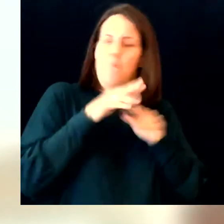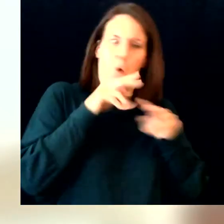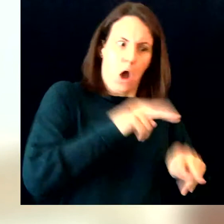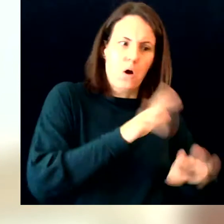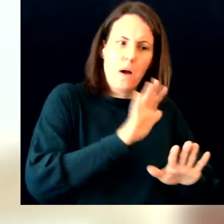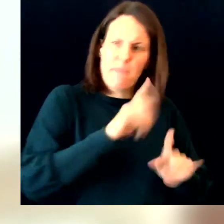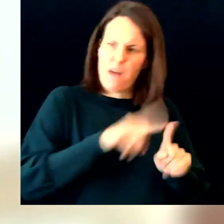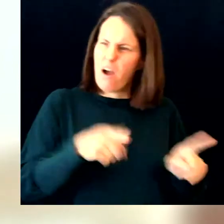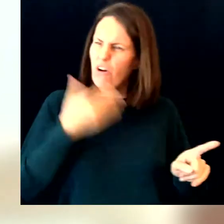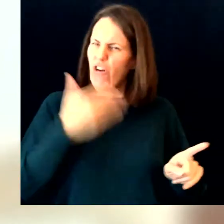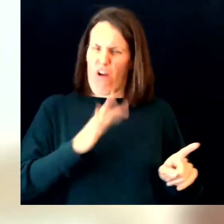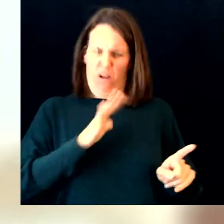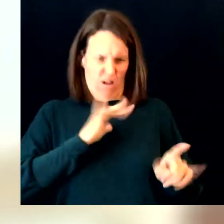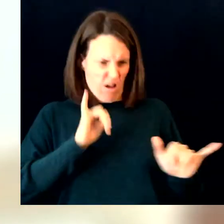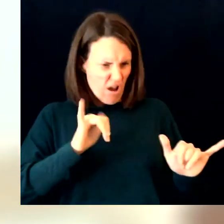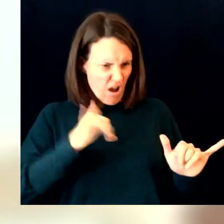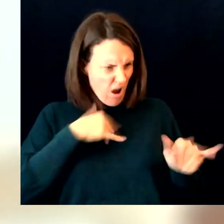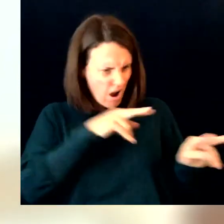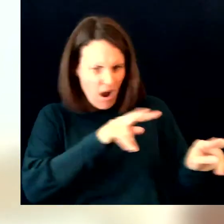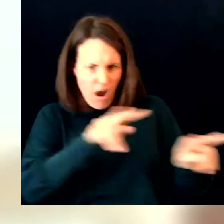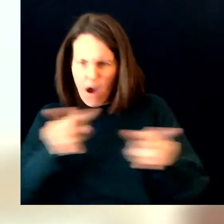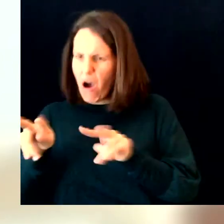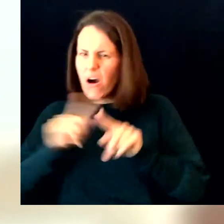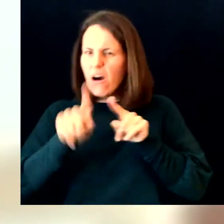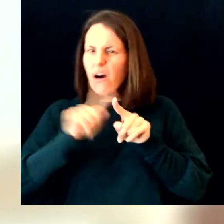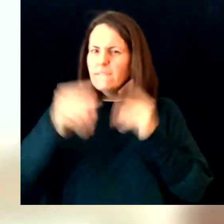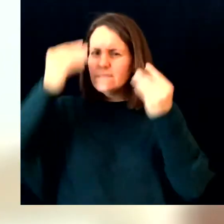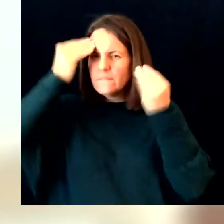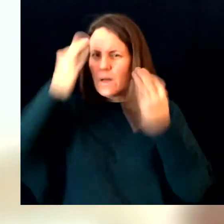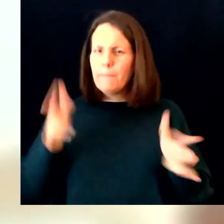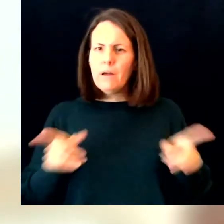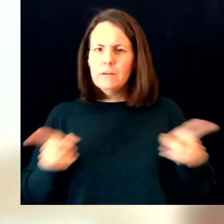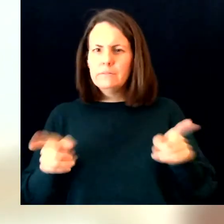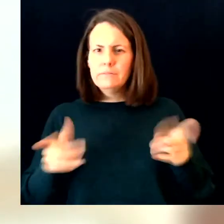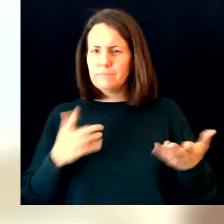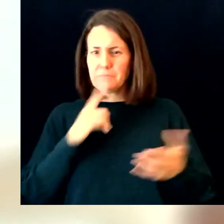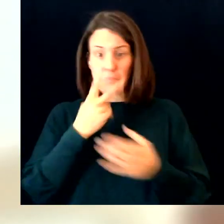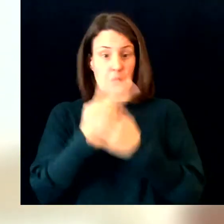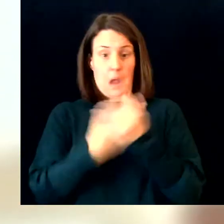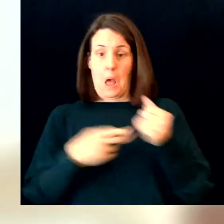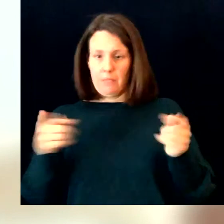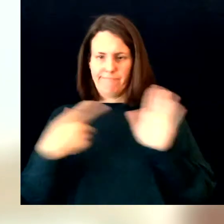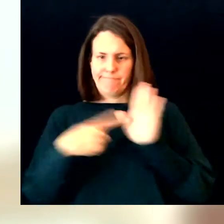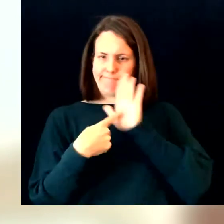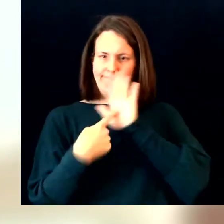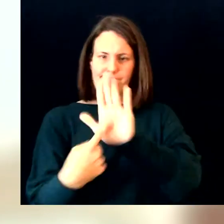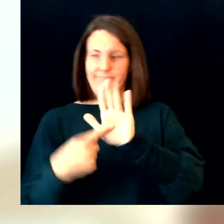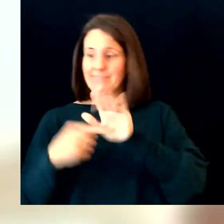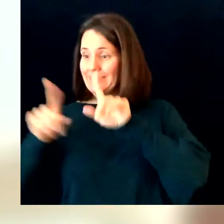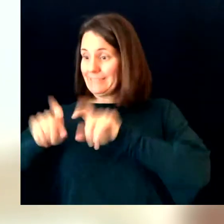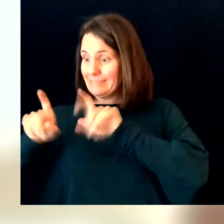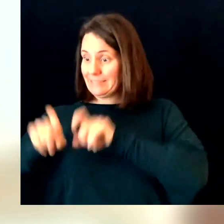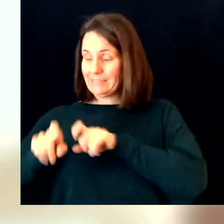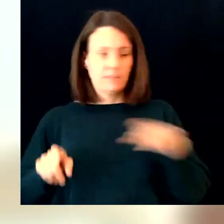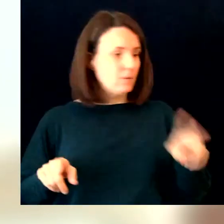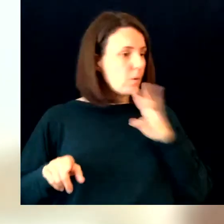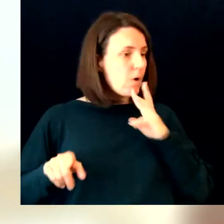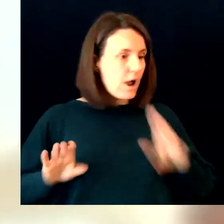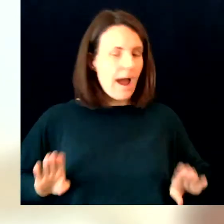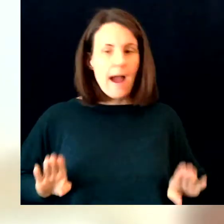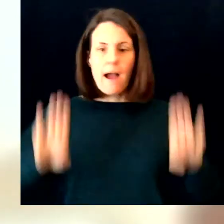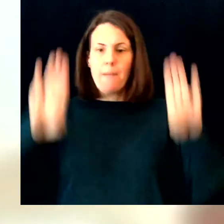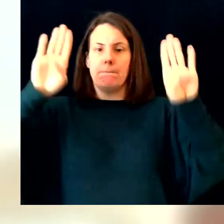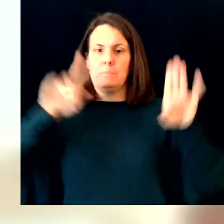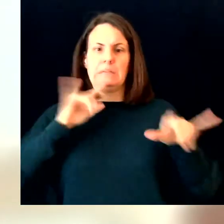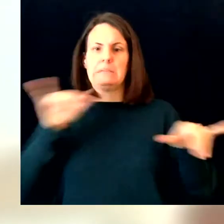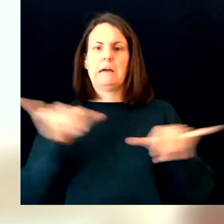haven't told us that we've reached the peak either, but it's something that is worth looking at as another perspective to see where we